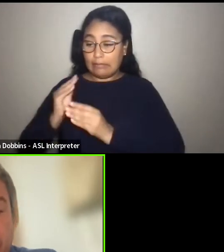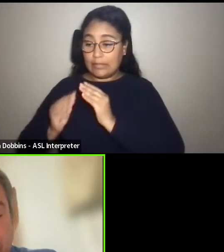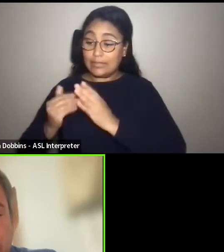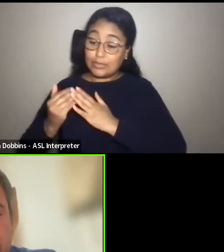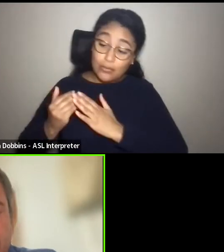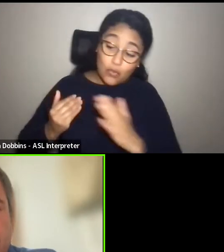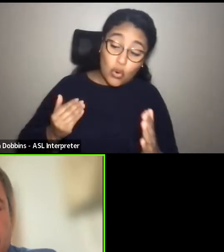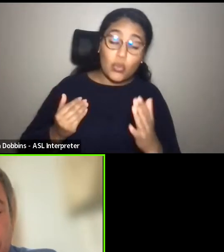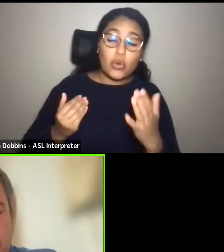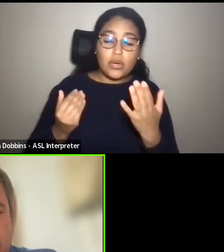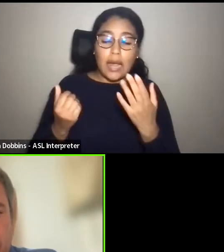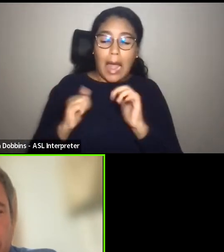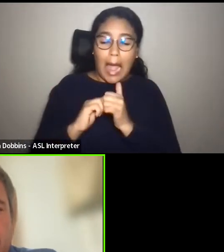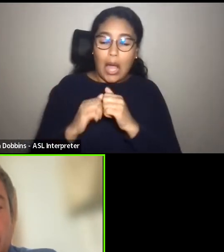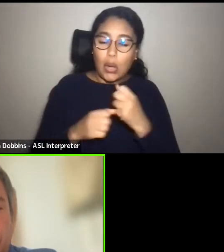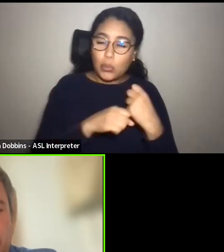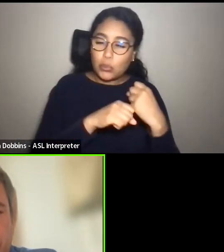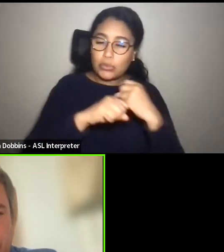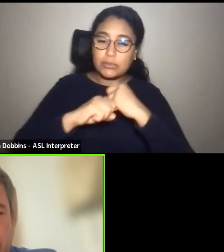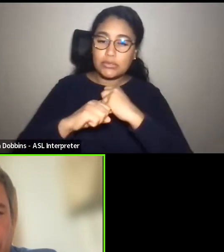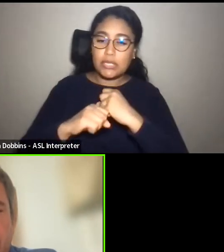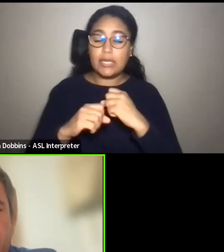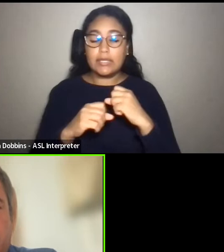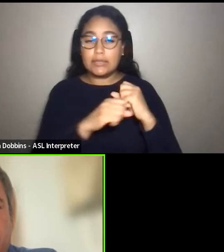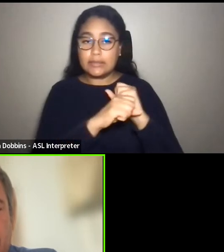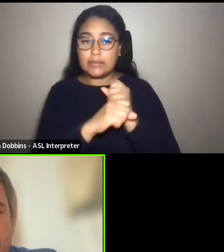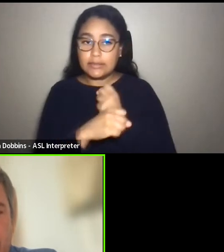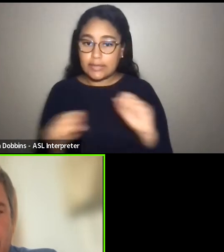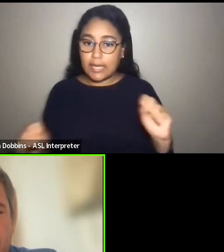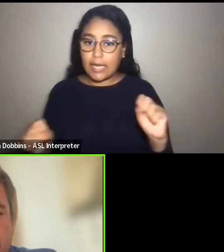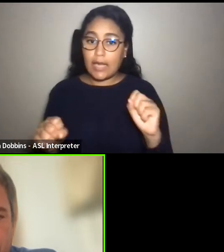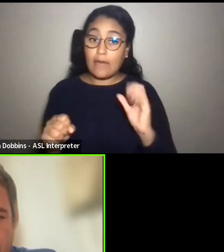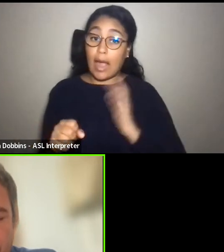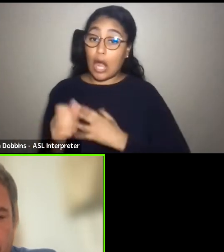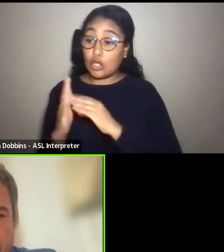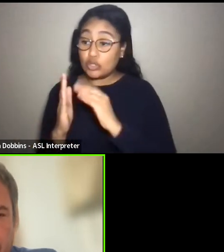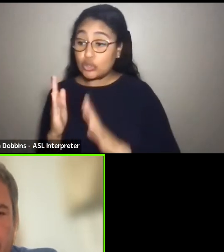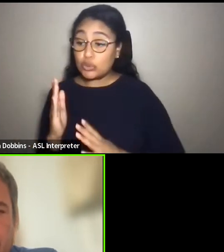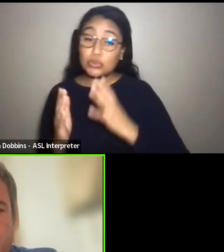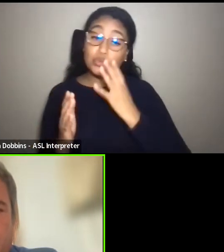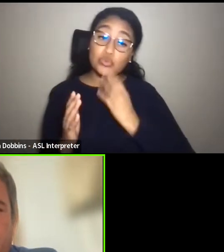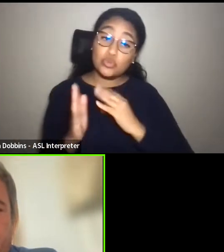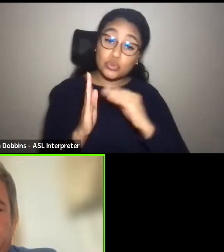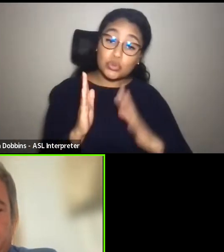and our kids, our students, our Jewish students feel sane and safe.